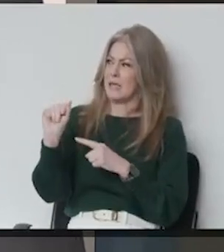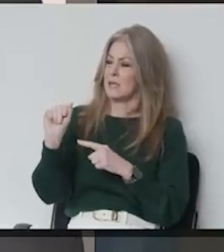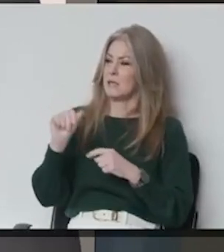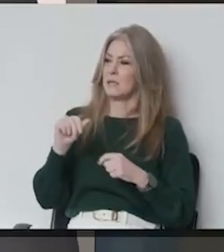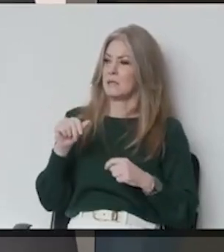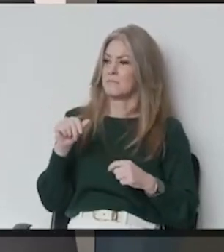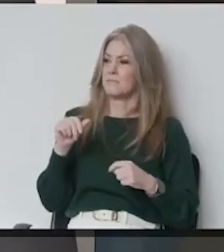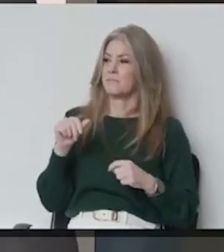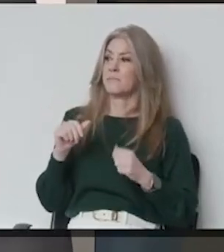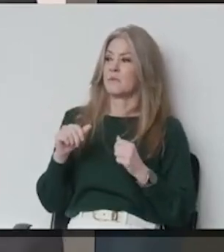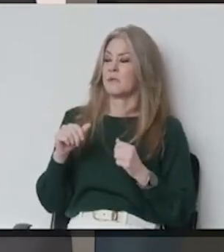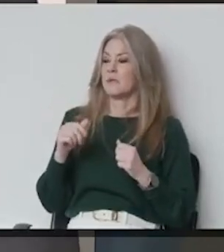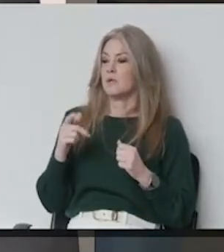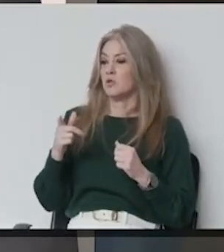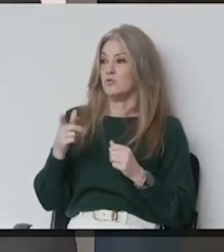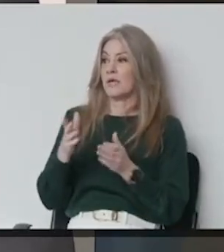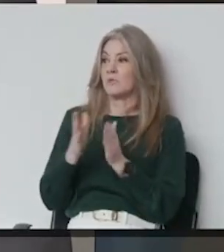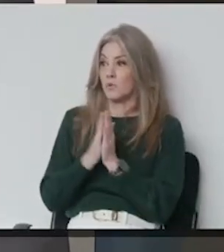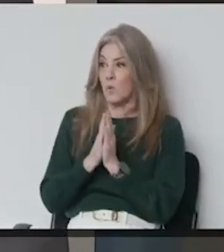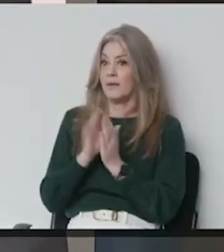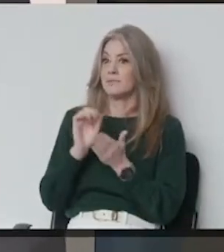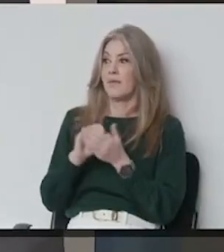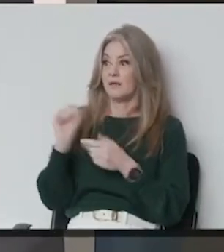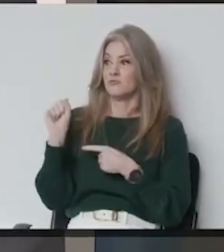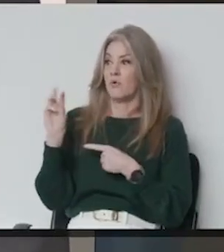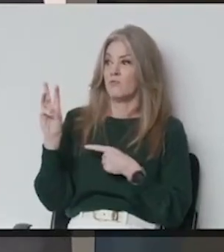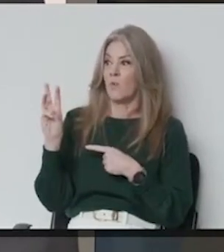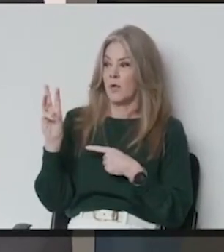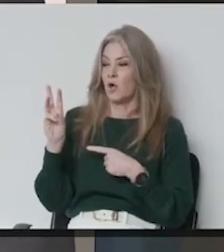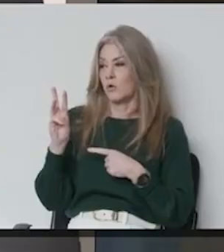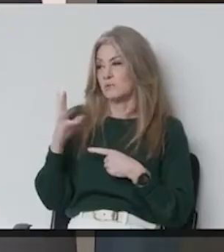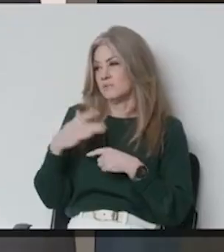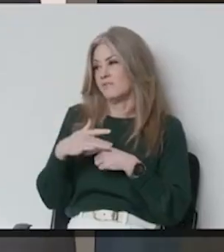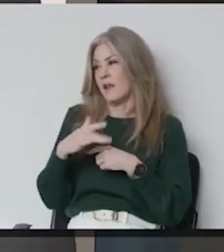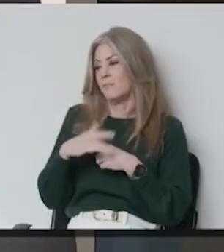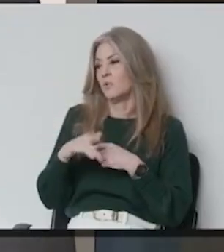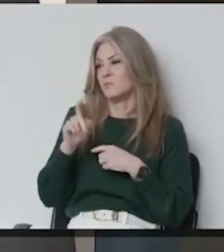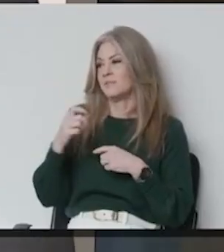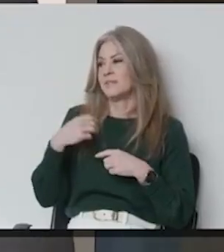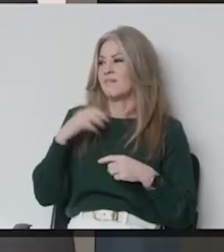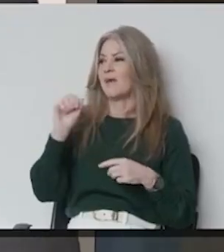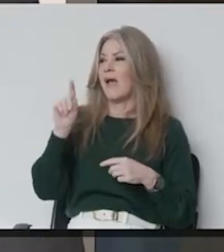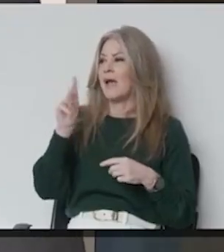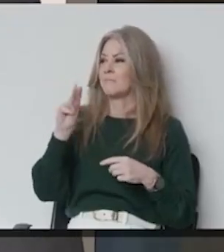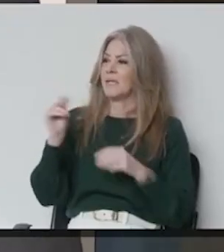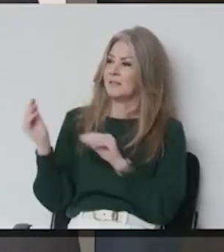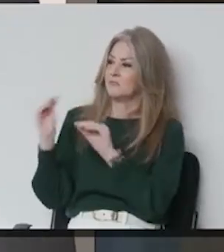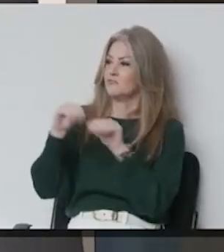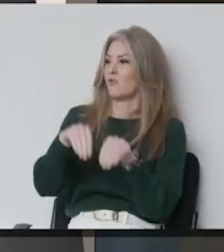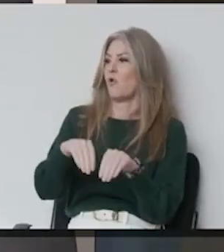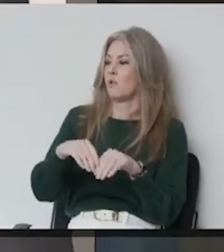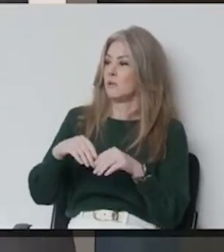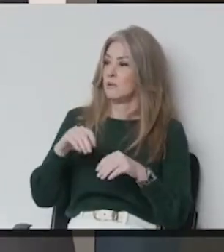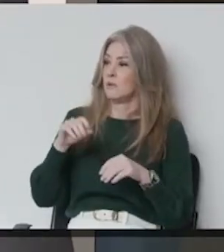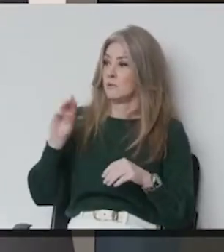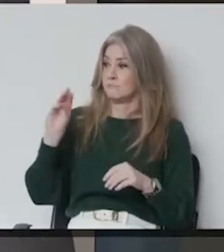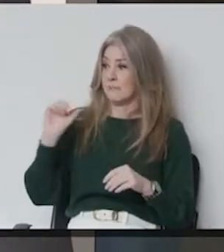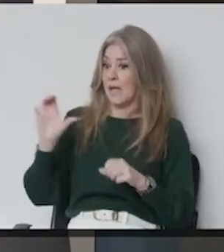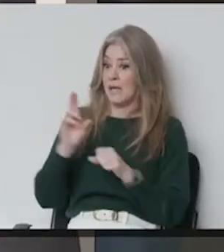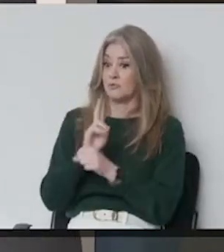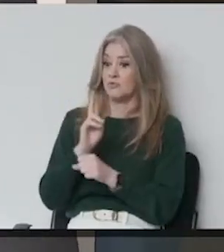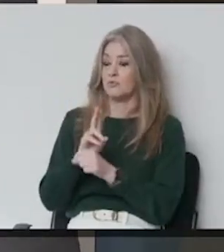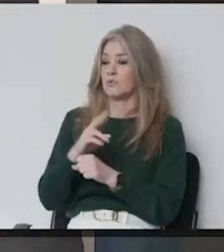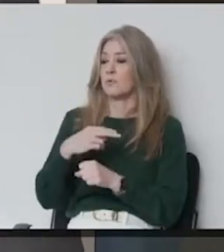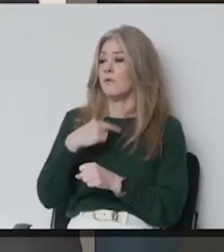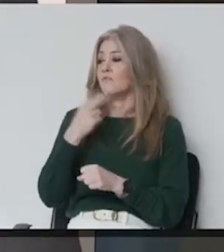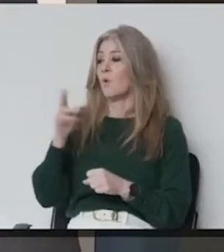DIT, you can request that software. It's available. You just have to have the admin install it. If you're a Mac user, VoiceOver